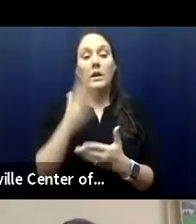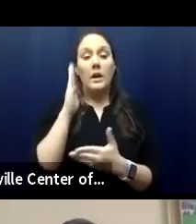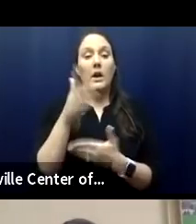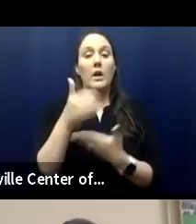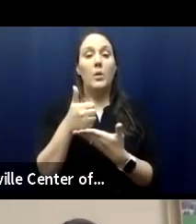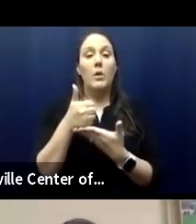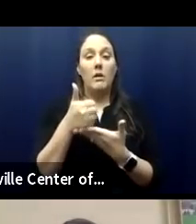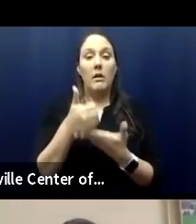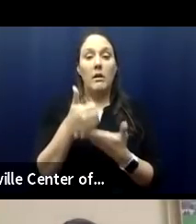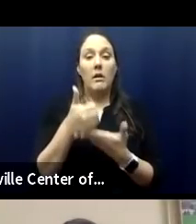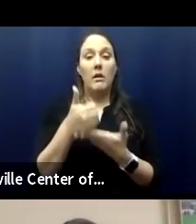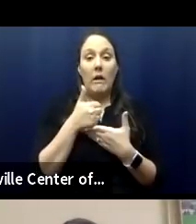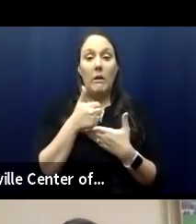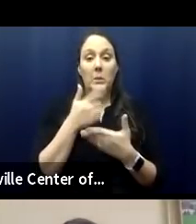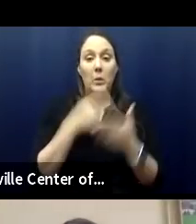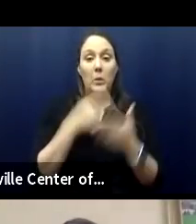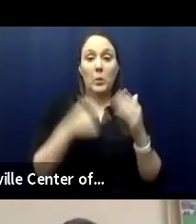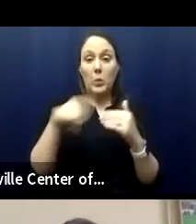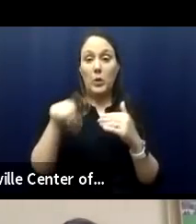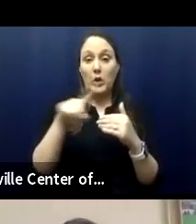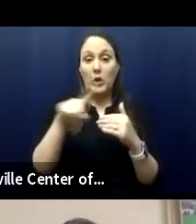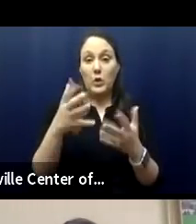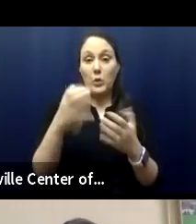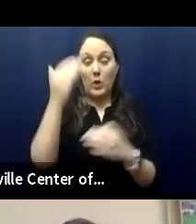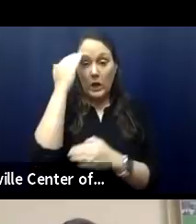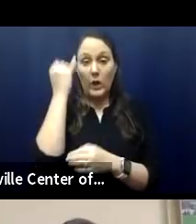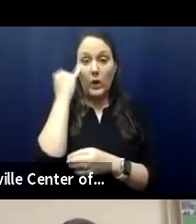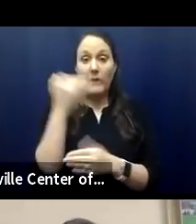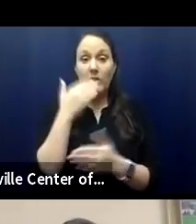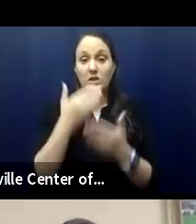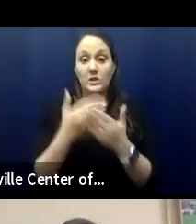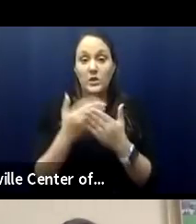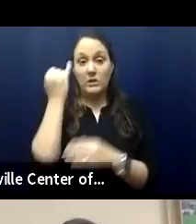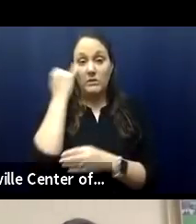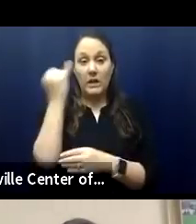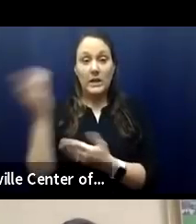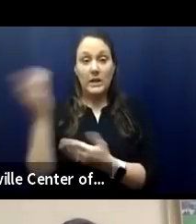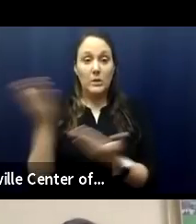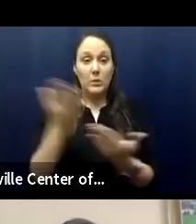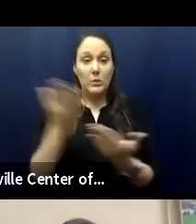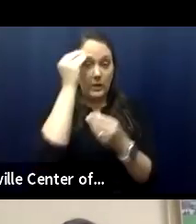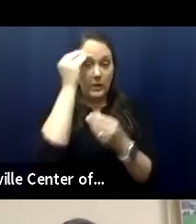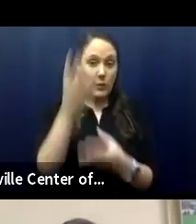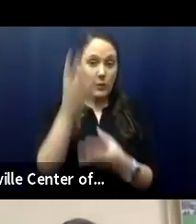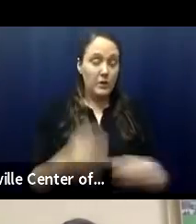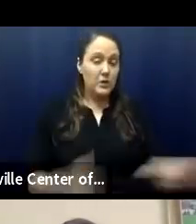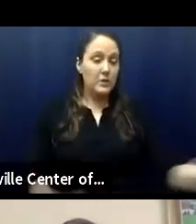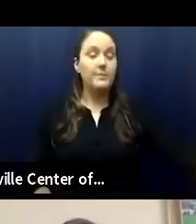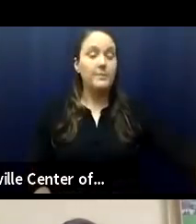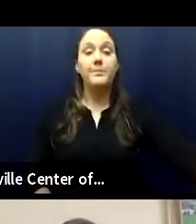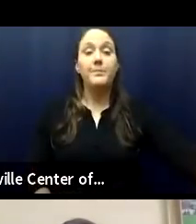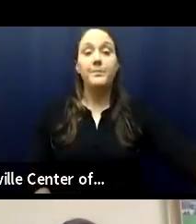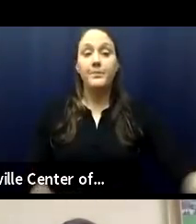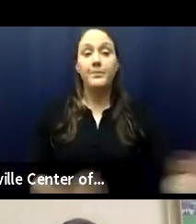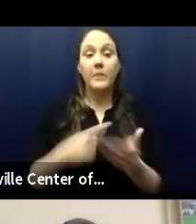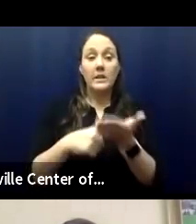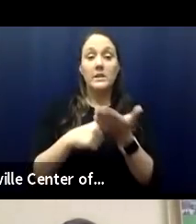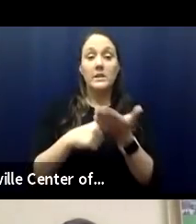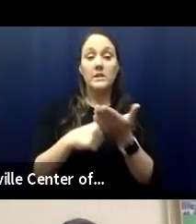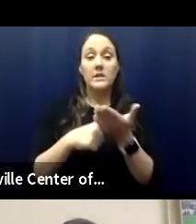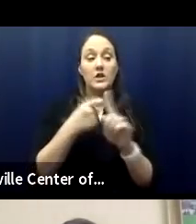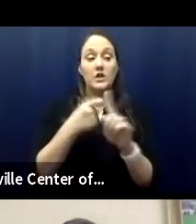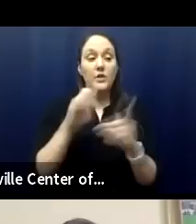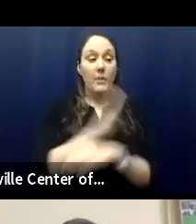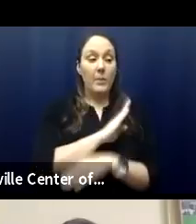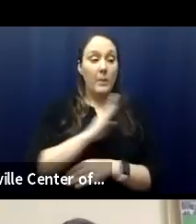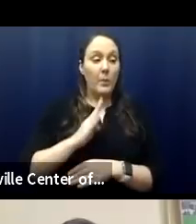want to know and if it's useful for me to bring information on a weekly basis. Discussion from the board as to what we might